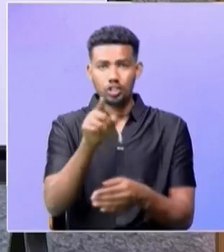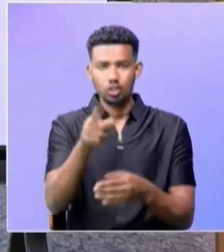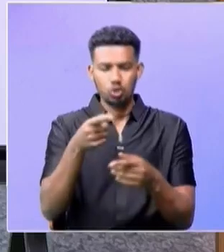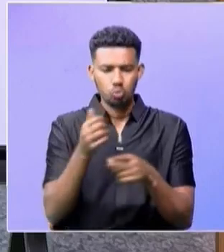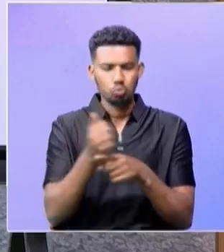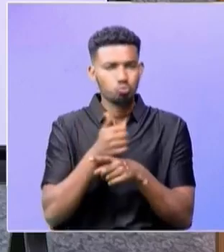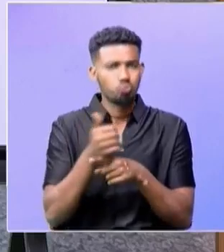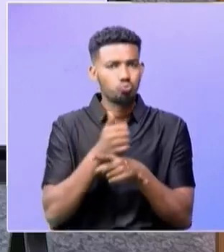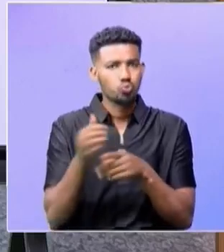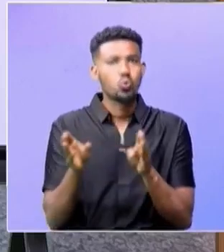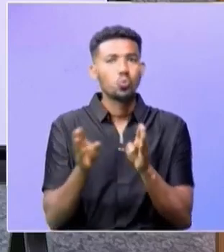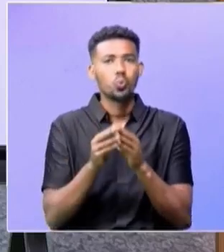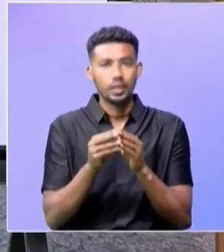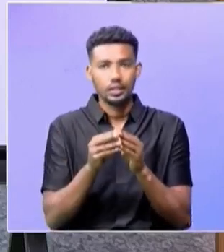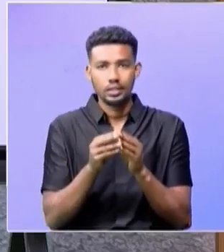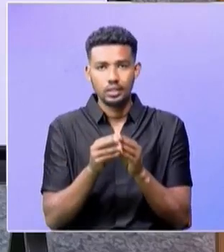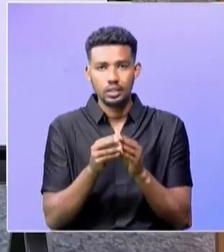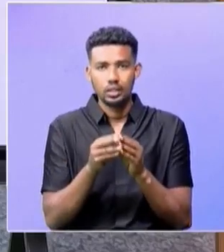practice with